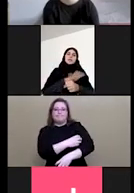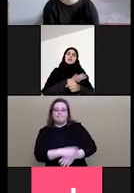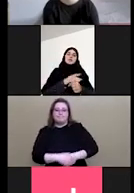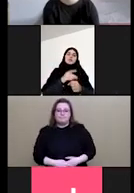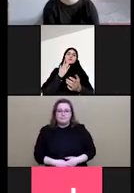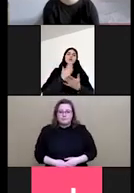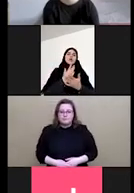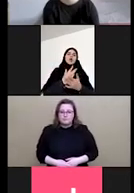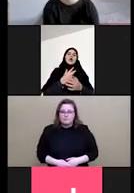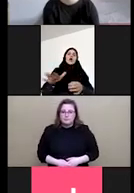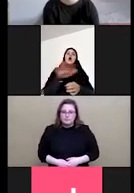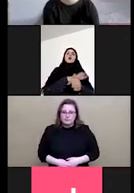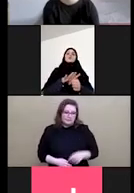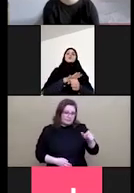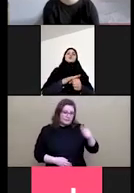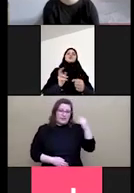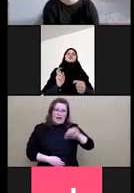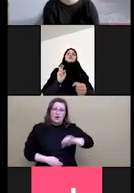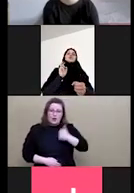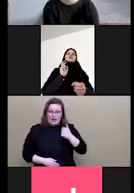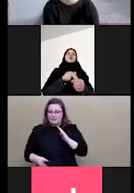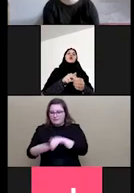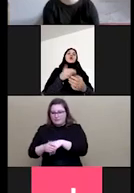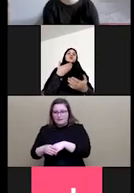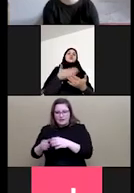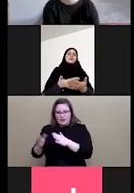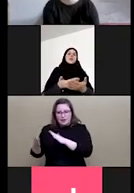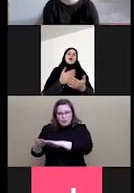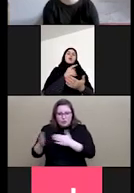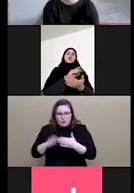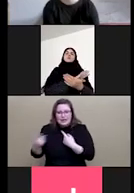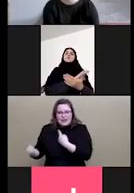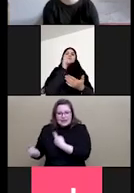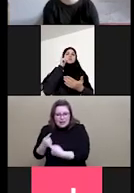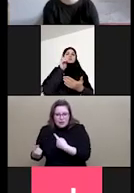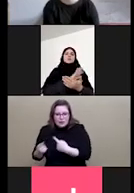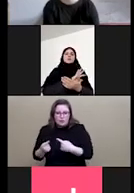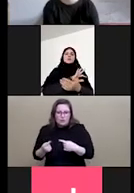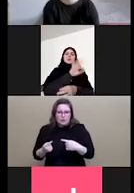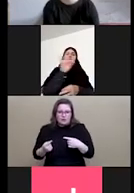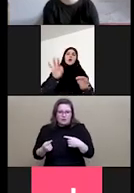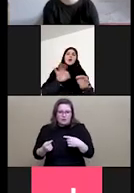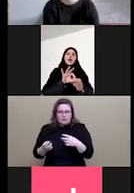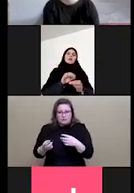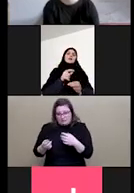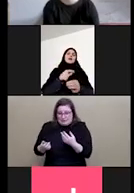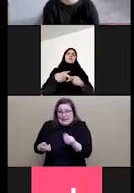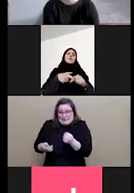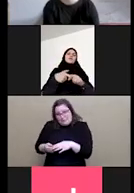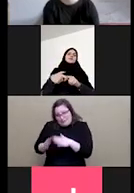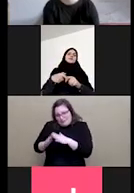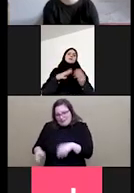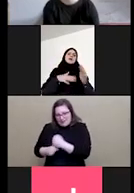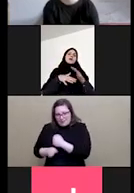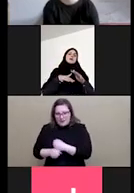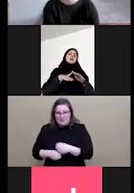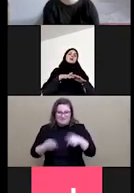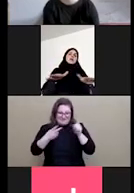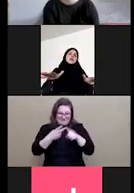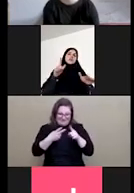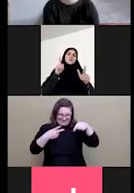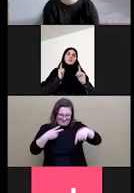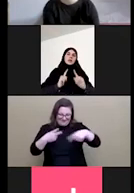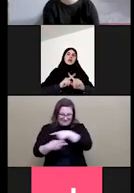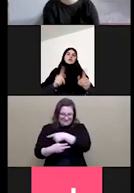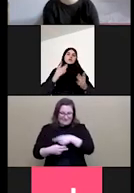where they are able to engage in community dialogue on topics such as peacebuilding and reconciliation. Transforming the organizational